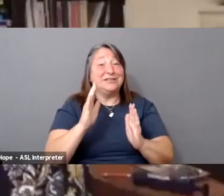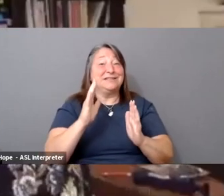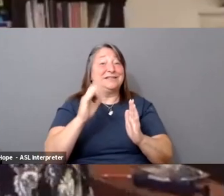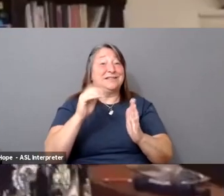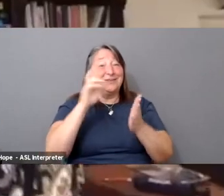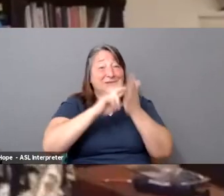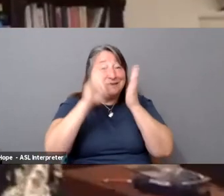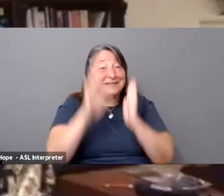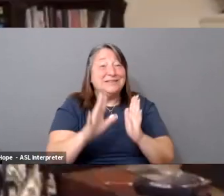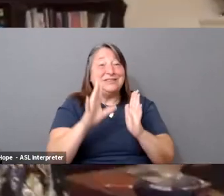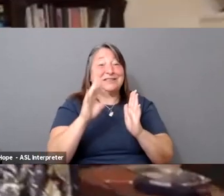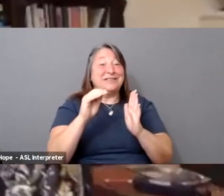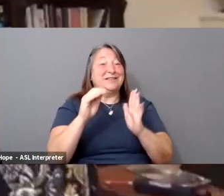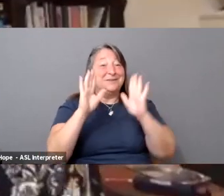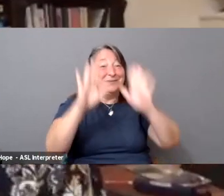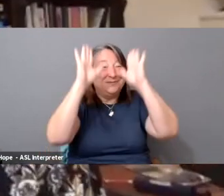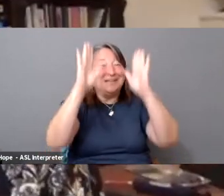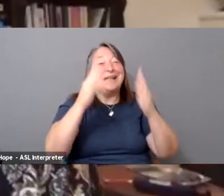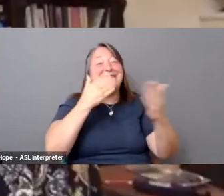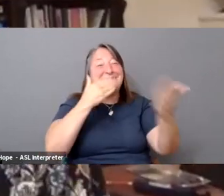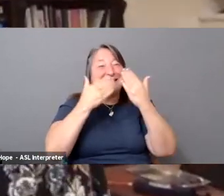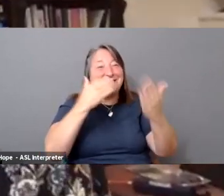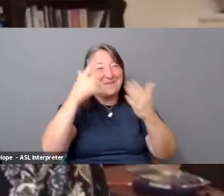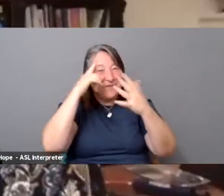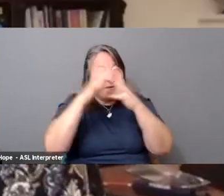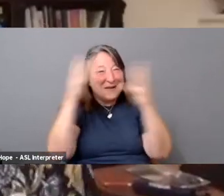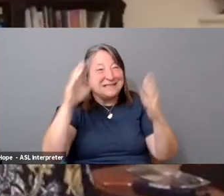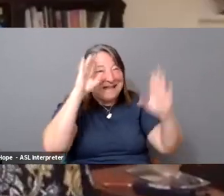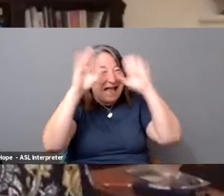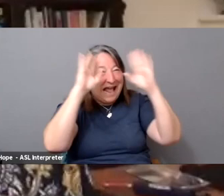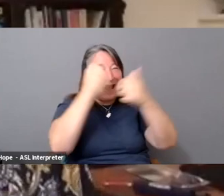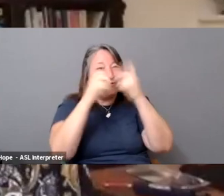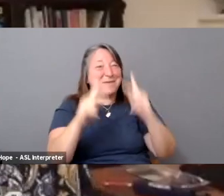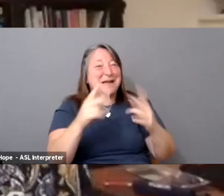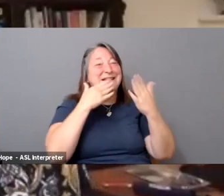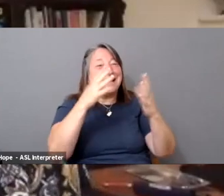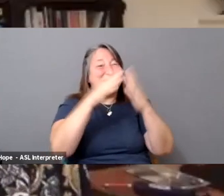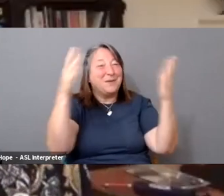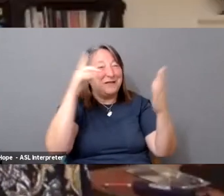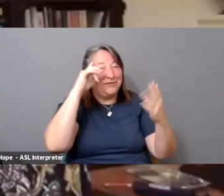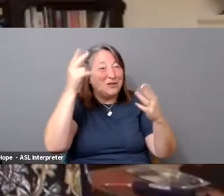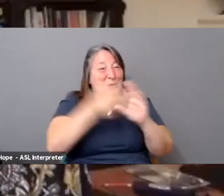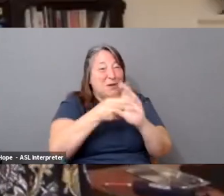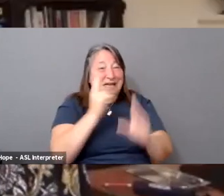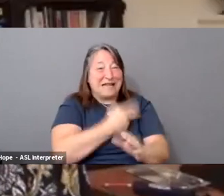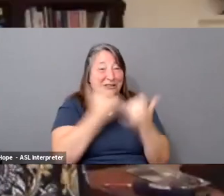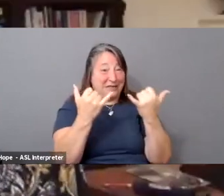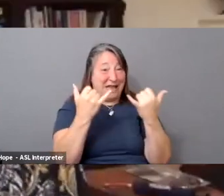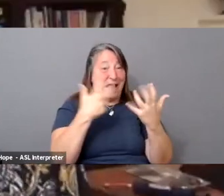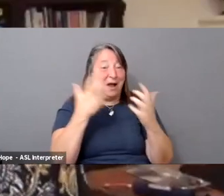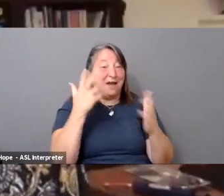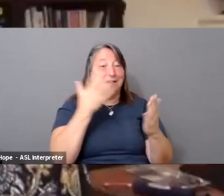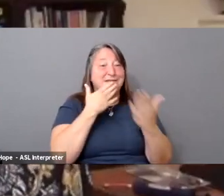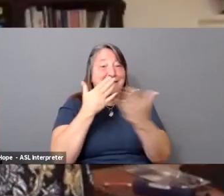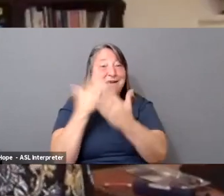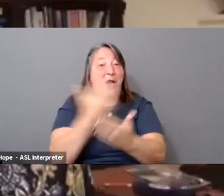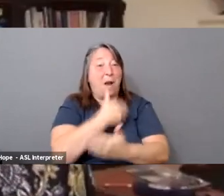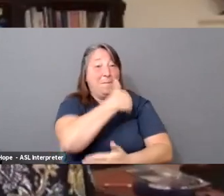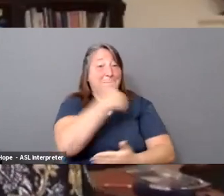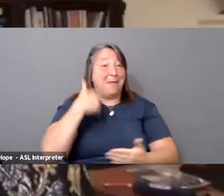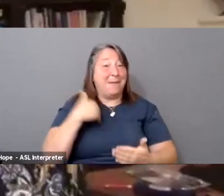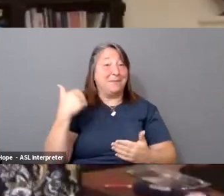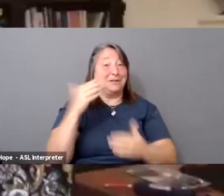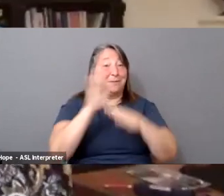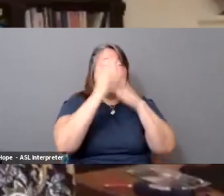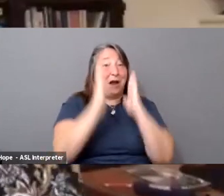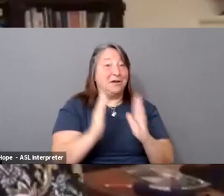Thank you, Madeline. Thank you very much. Hi, everybody. Thank you so much for joining us today. I want to thank our members and our partners, and of course, our